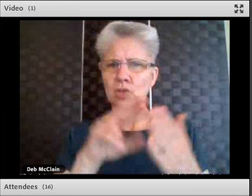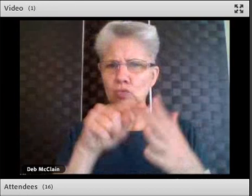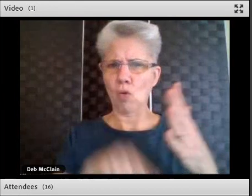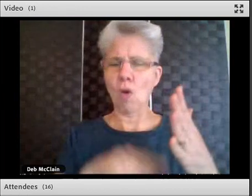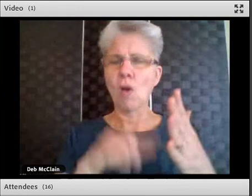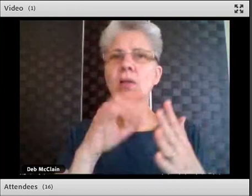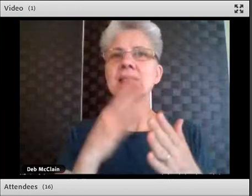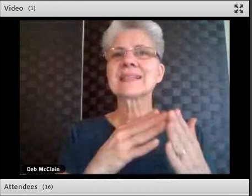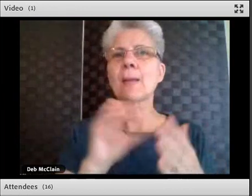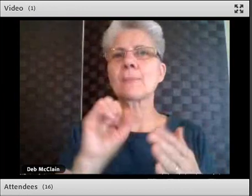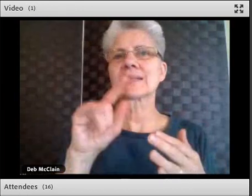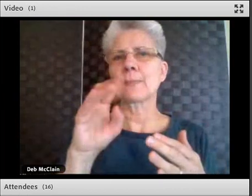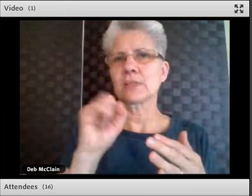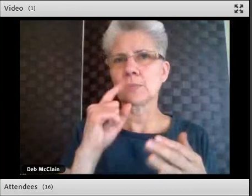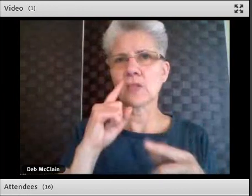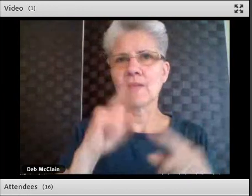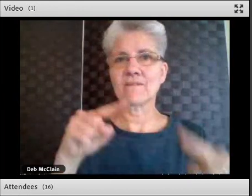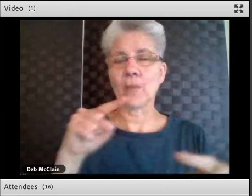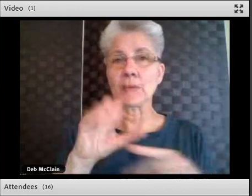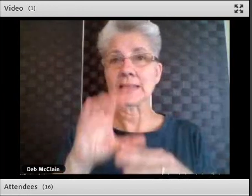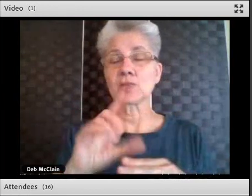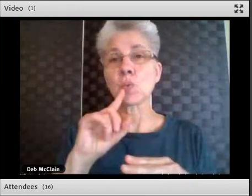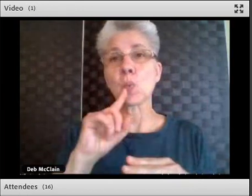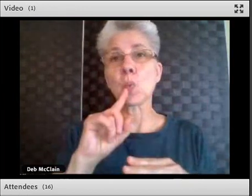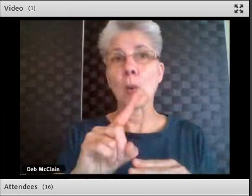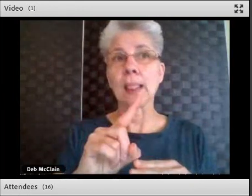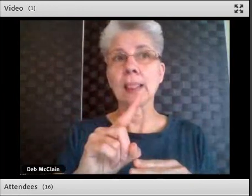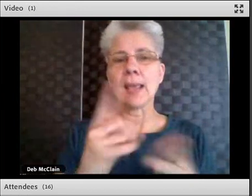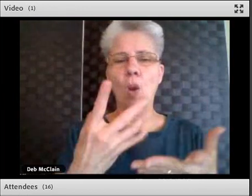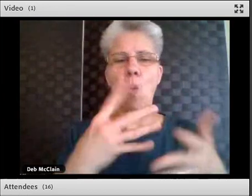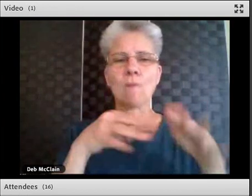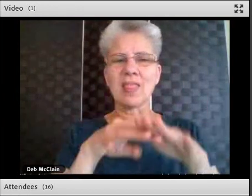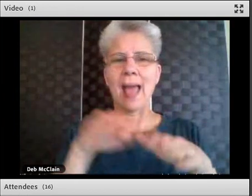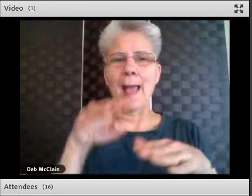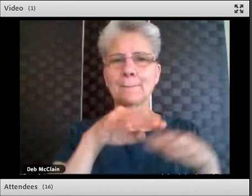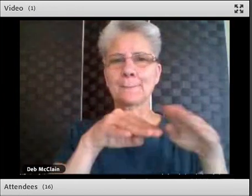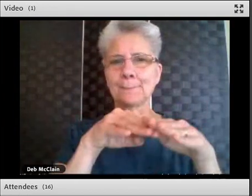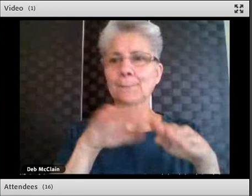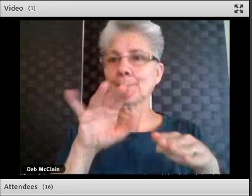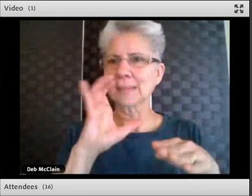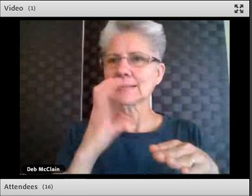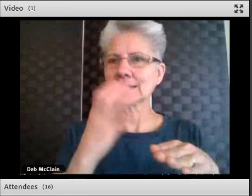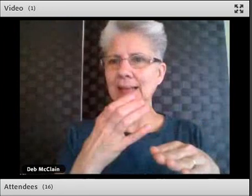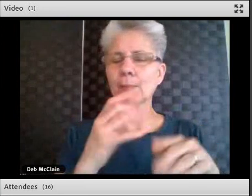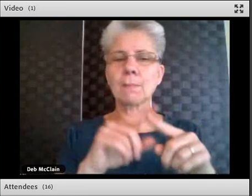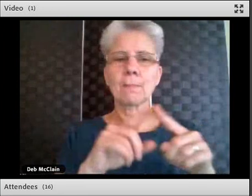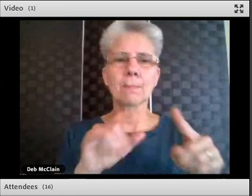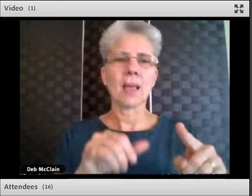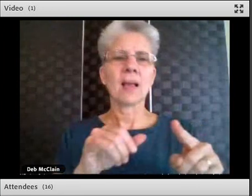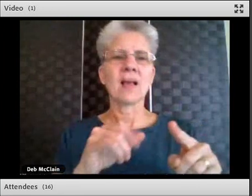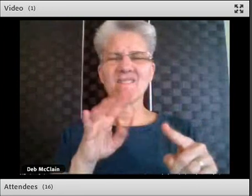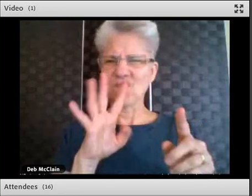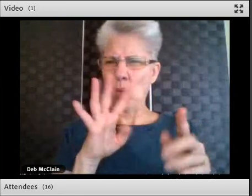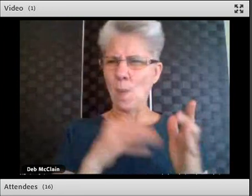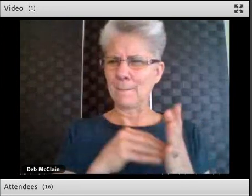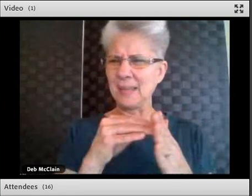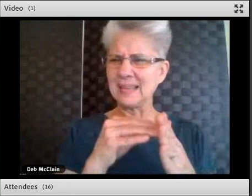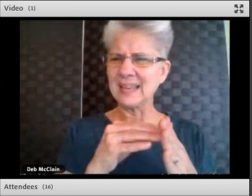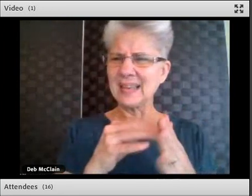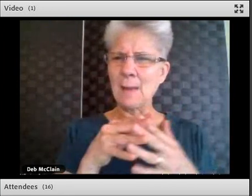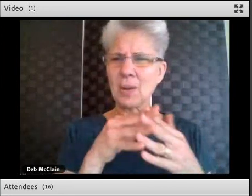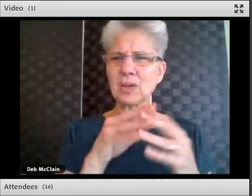that some of these symptoms for the various conditions really do seem to overlap. But think about that, 4 million Americans